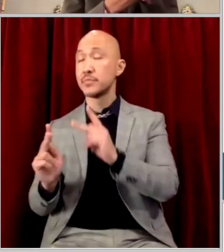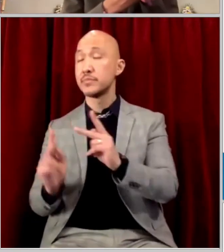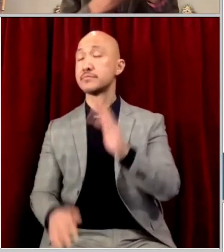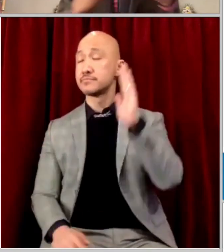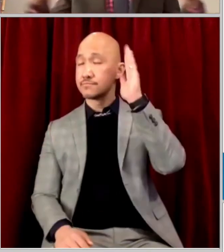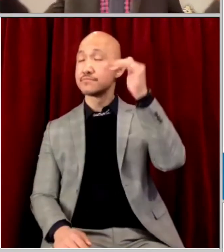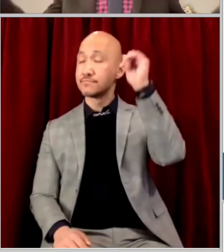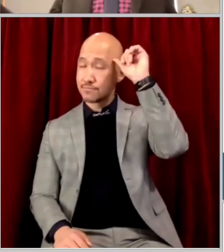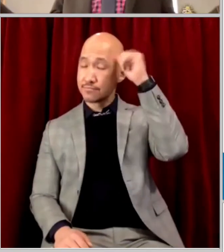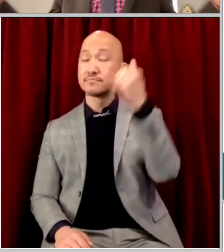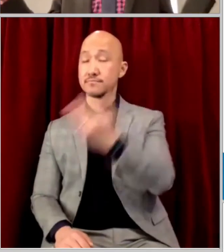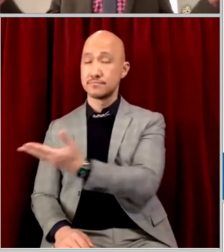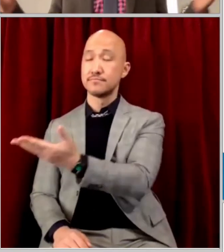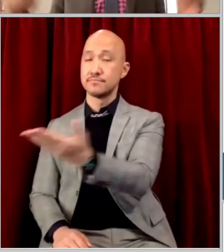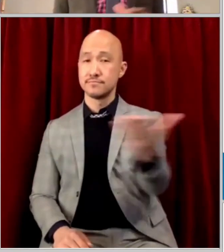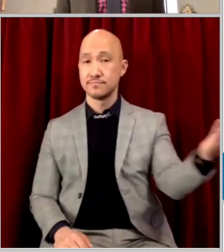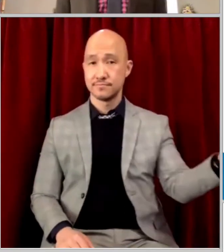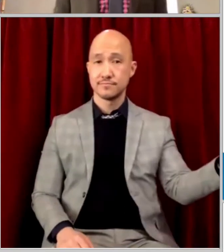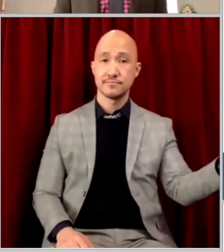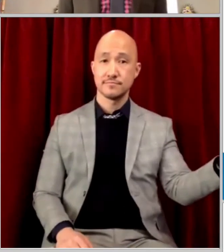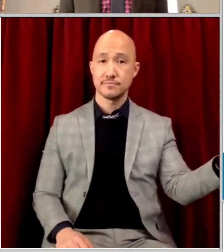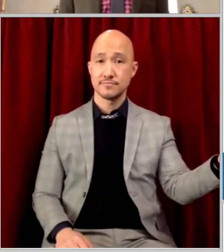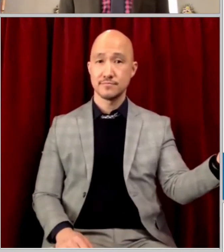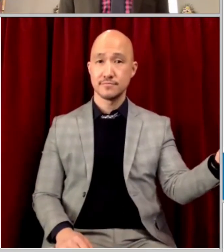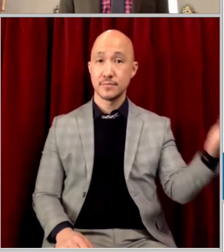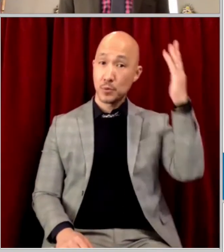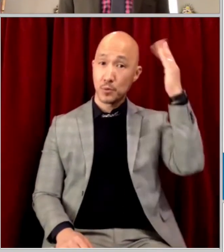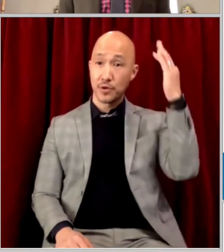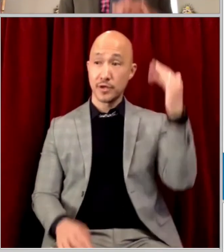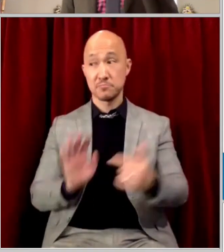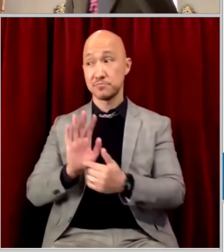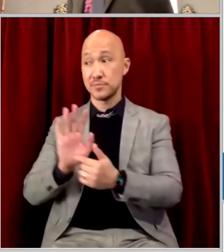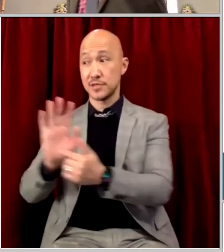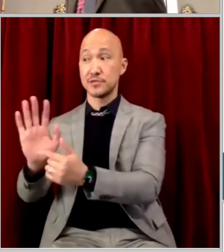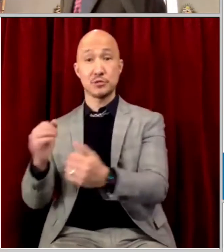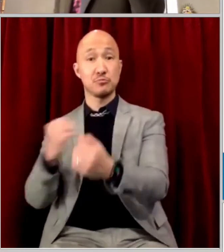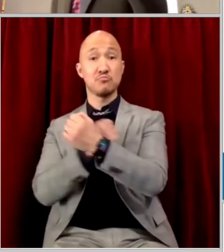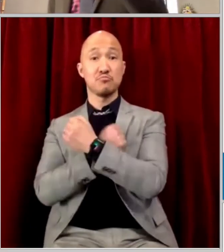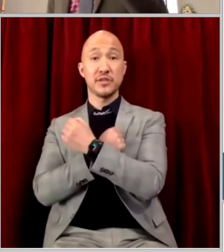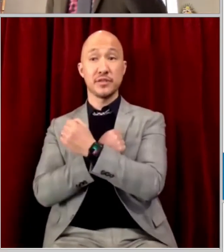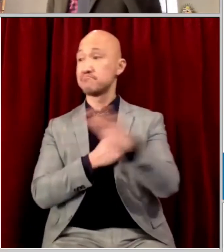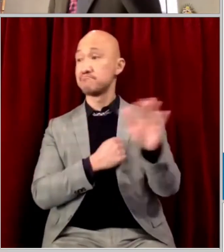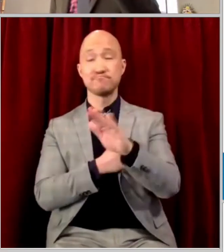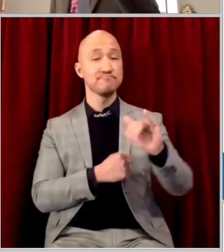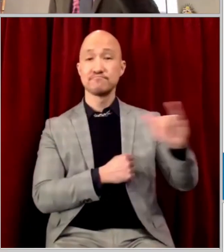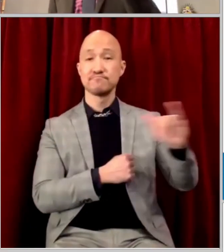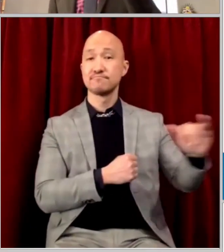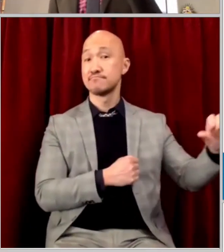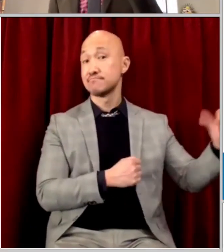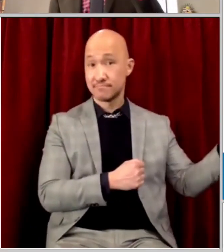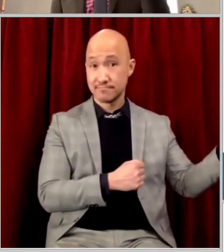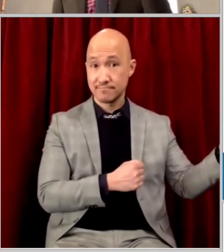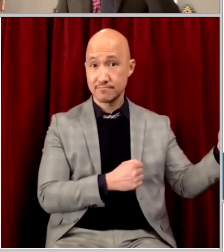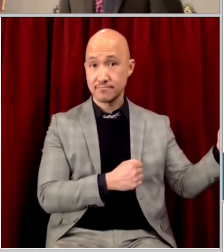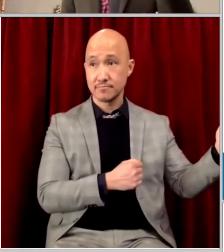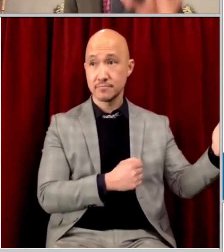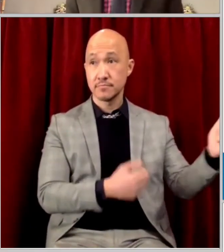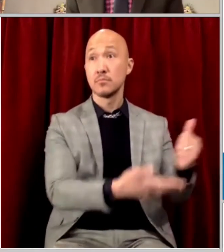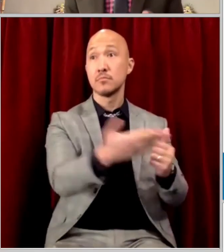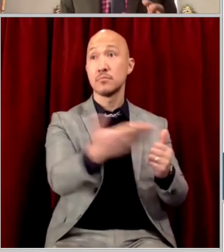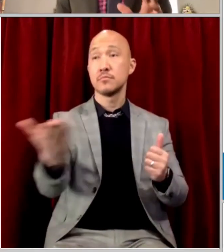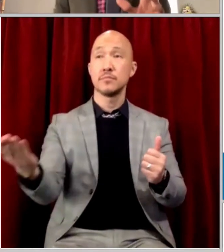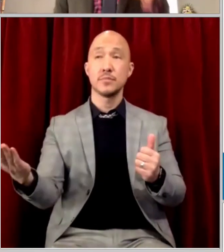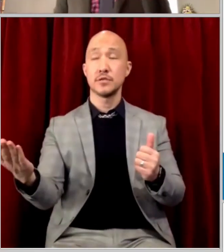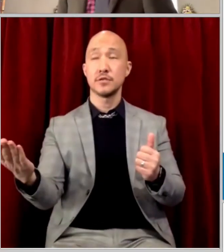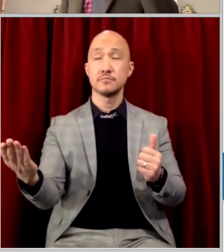that probably no one else has loved them that way before. I'll challenge those who go to school in the room. I